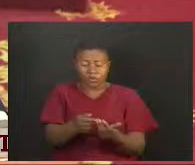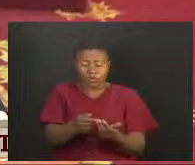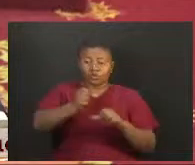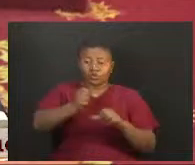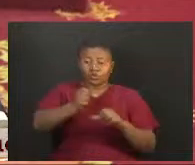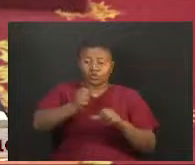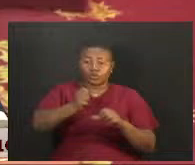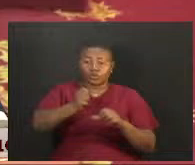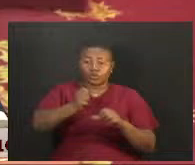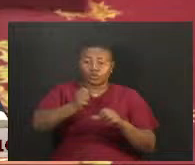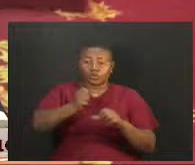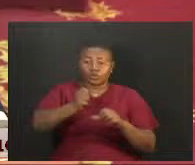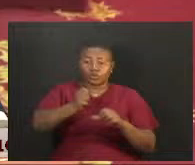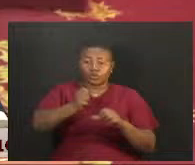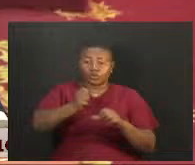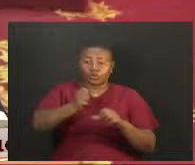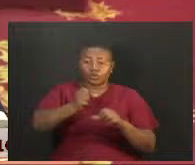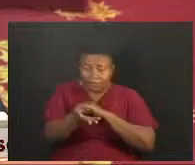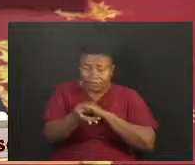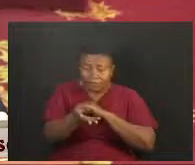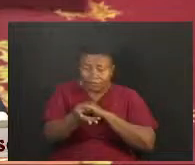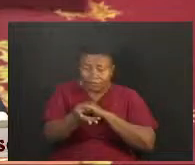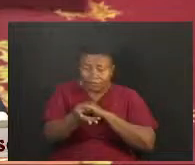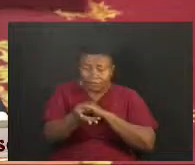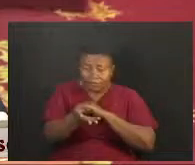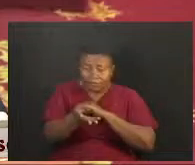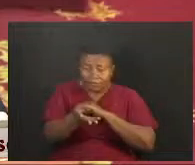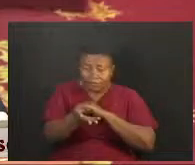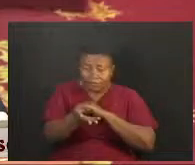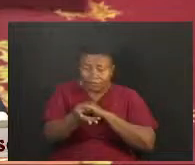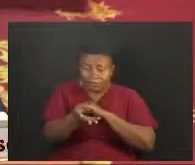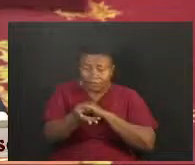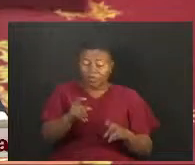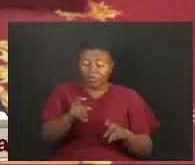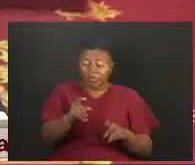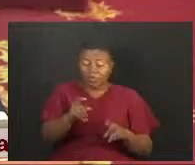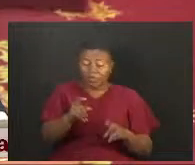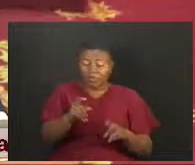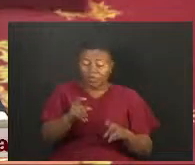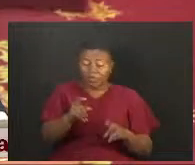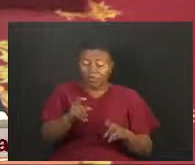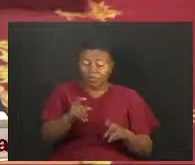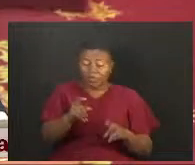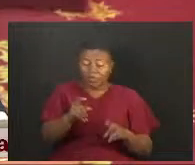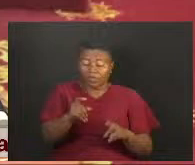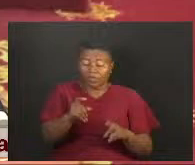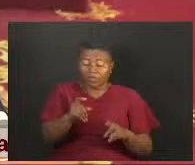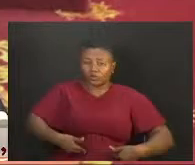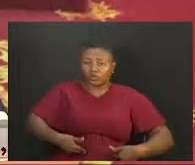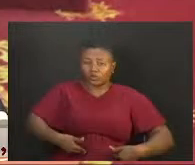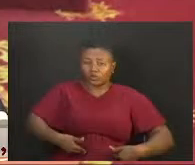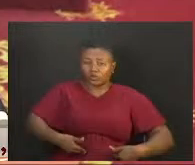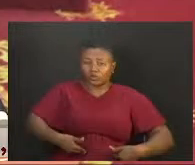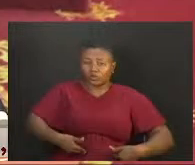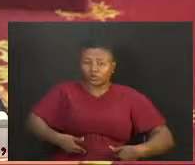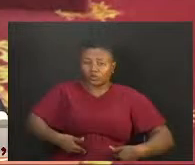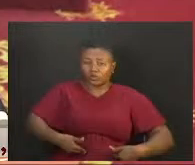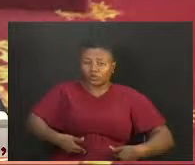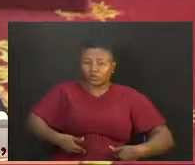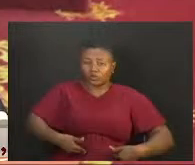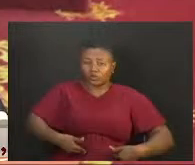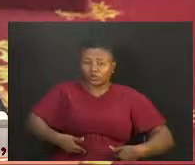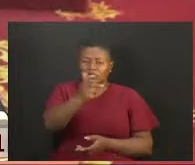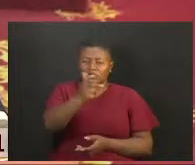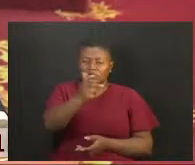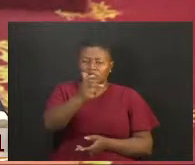our new budget consultation. Mr. Speaker, during my engagement with the youth, it was revealed that